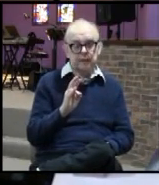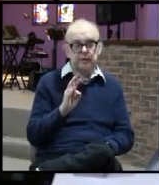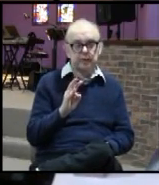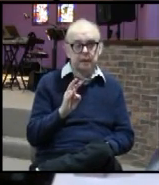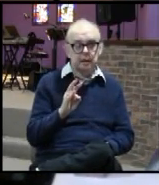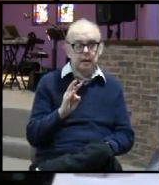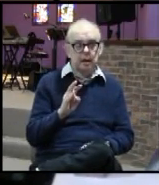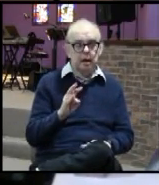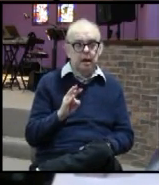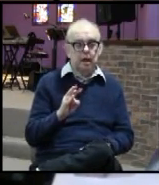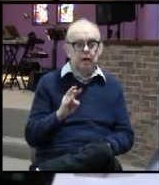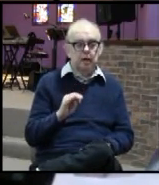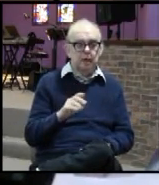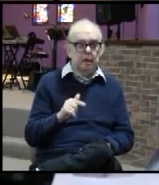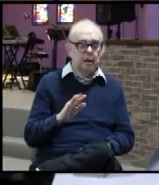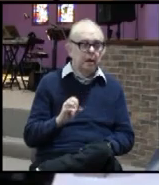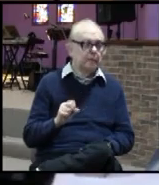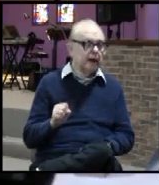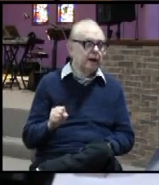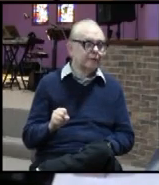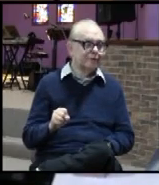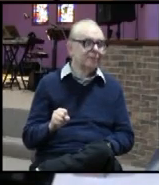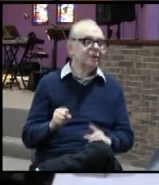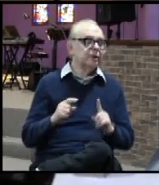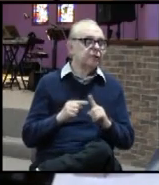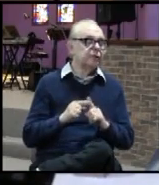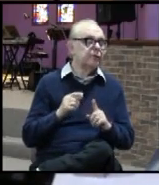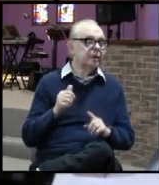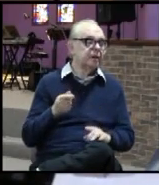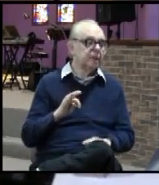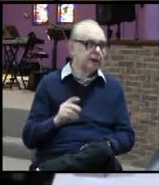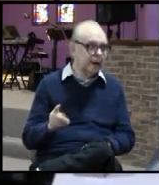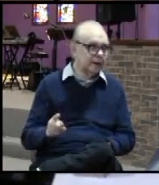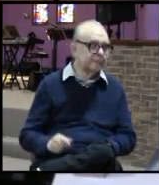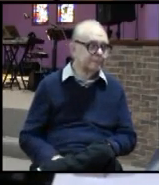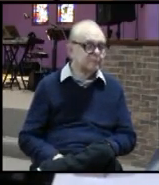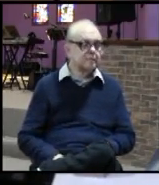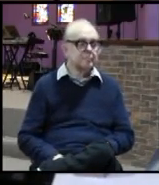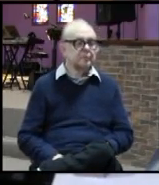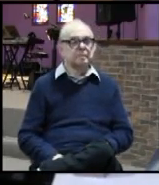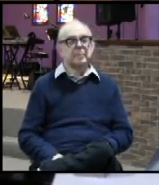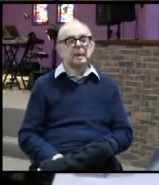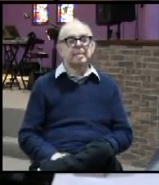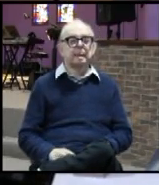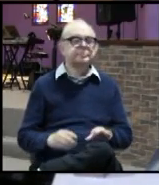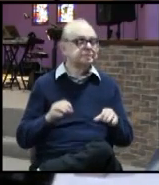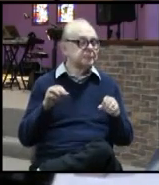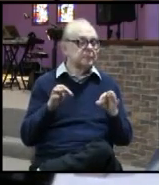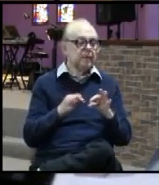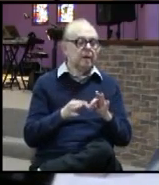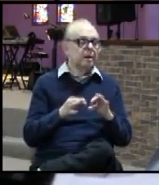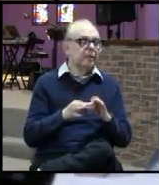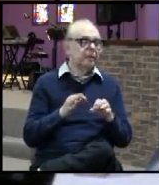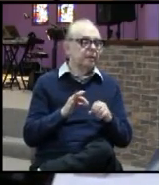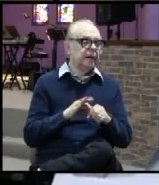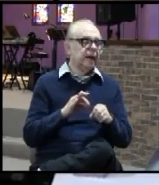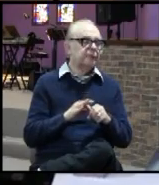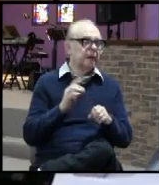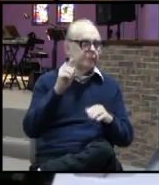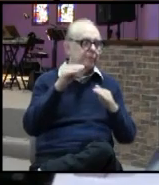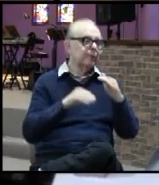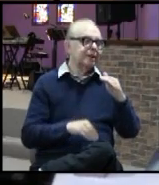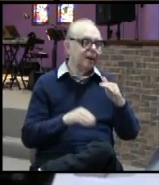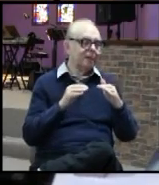It's wonderful. I love gas prices when they're going back down. It doesn't really bother me when they go back up because I'm still not paying that much. Okay?